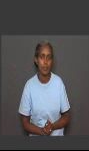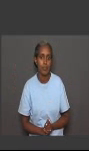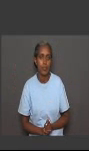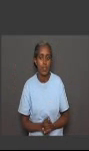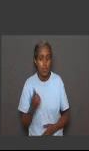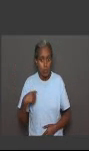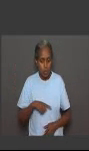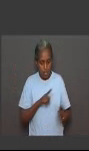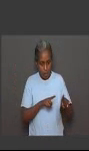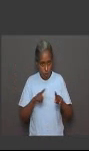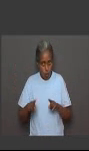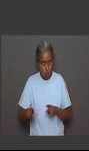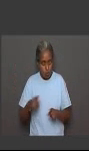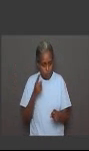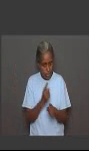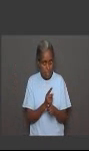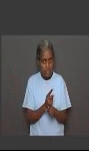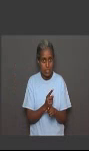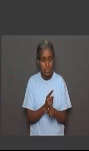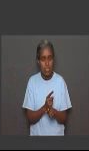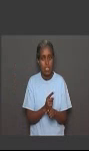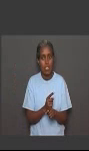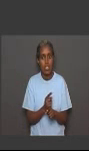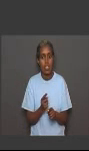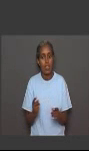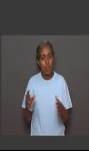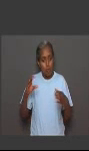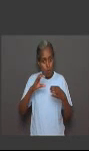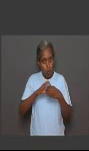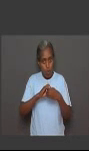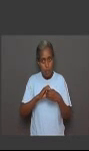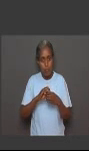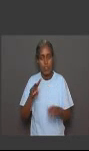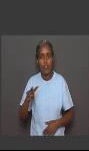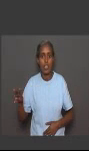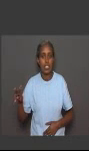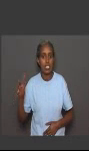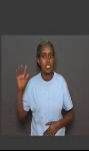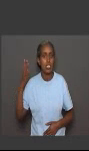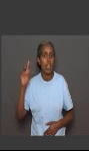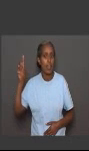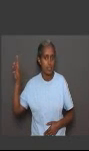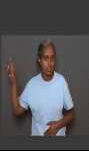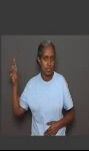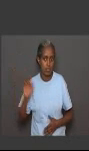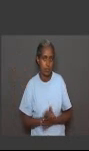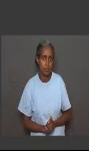We could also write it as a column vector like this.